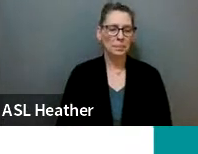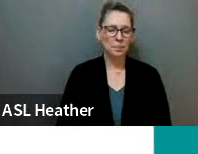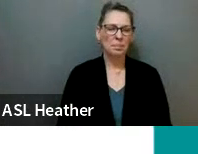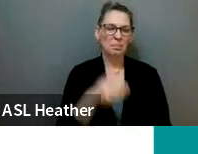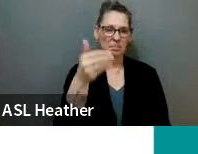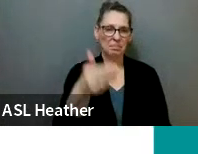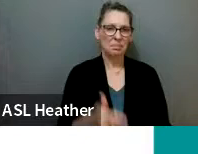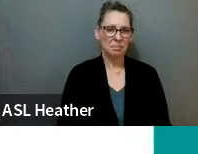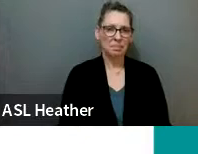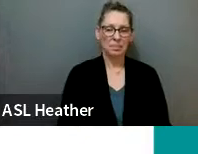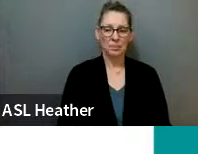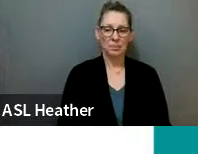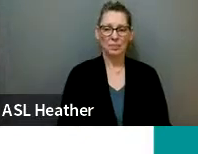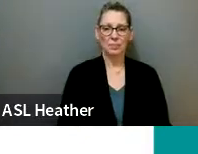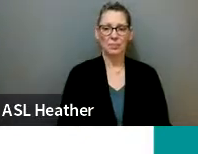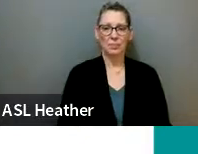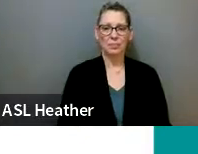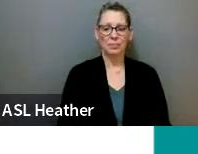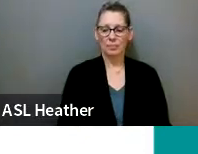please.